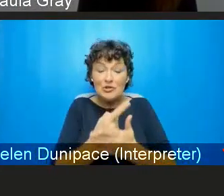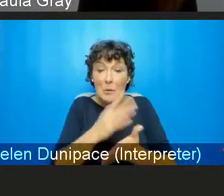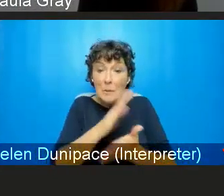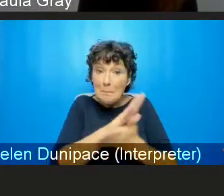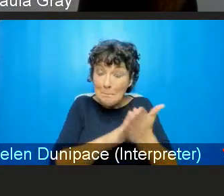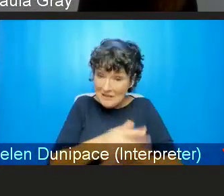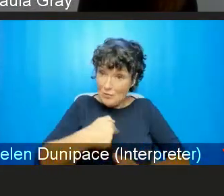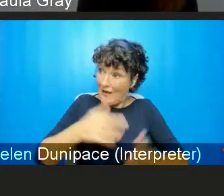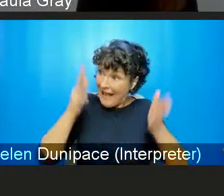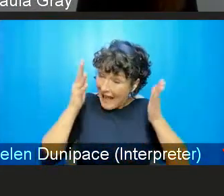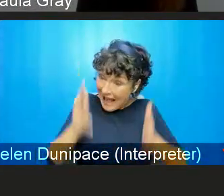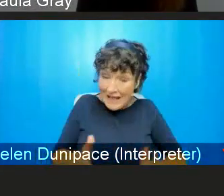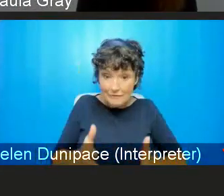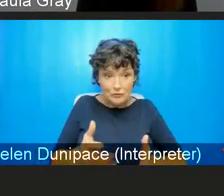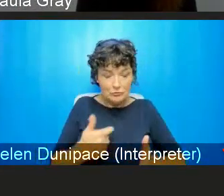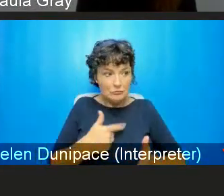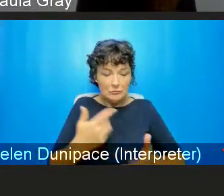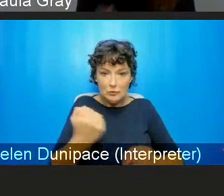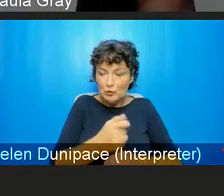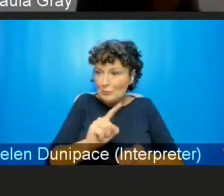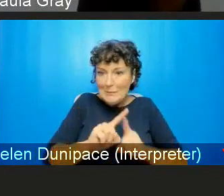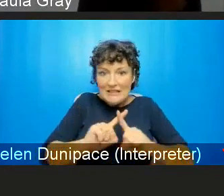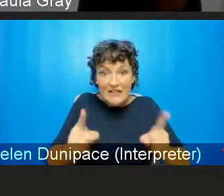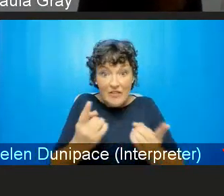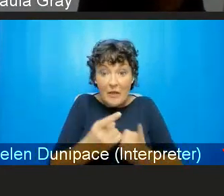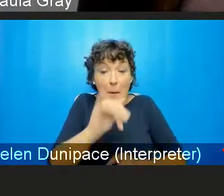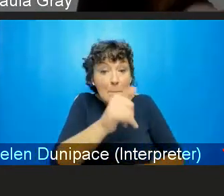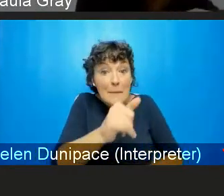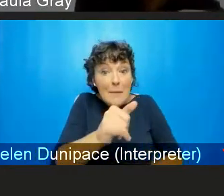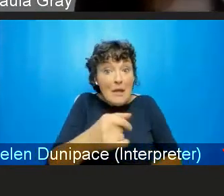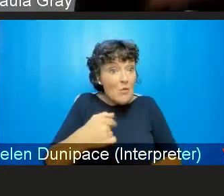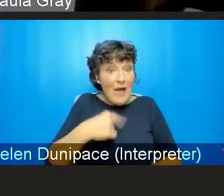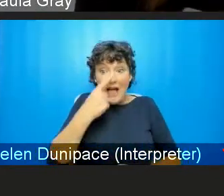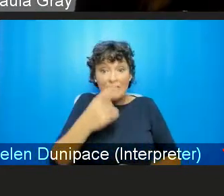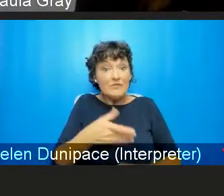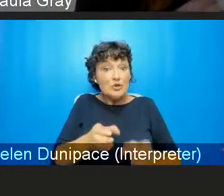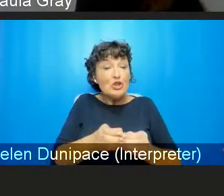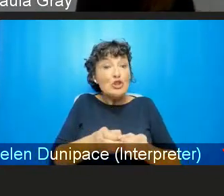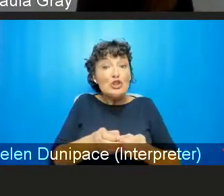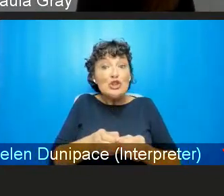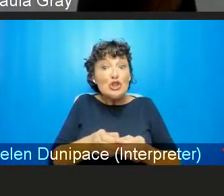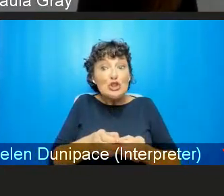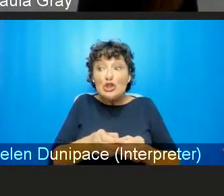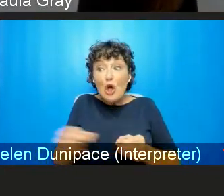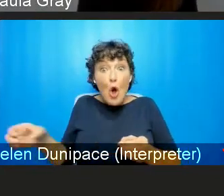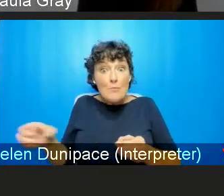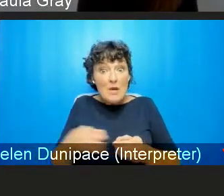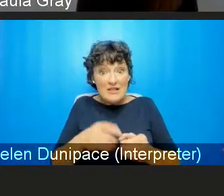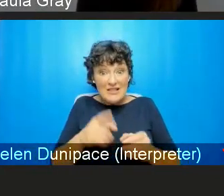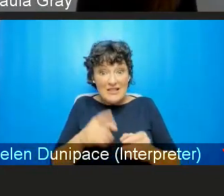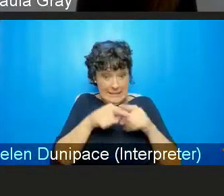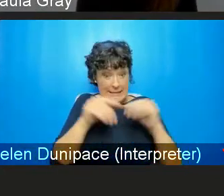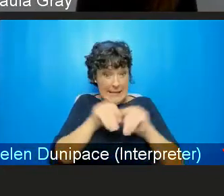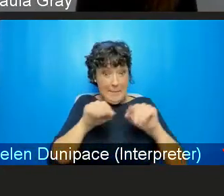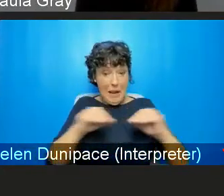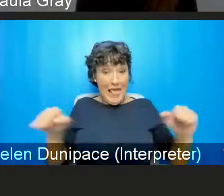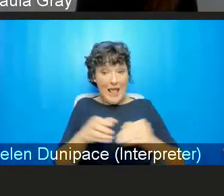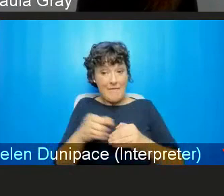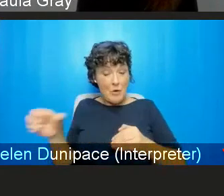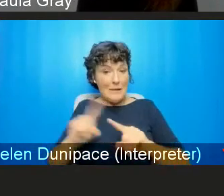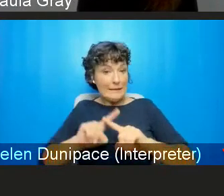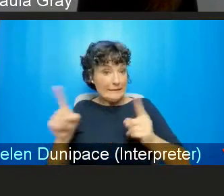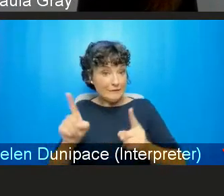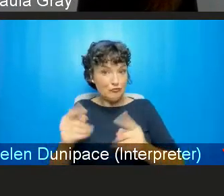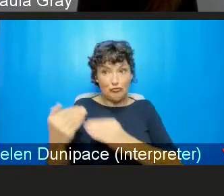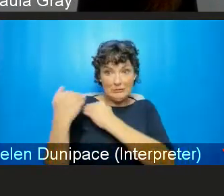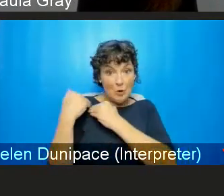different secondments, some of which are sideways moves, some of which are taking on more responsibility, but it's about fast tracking the